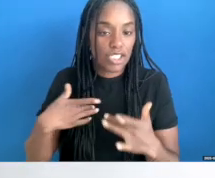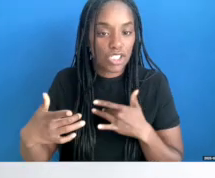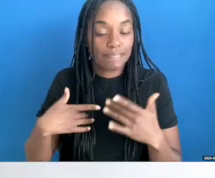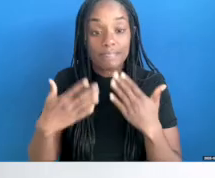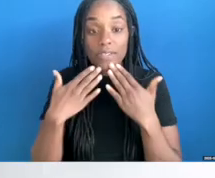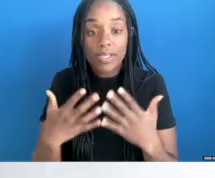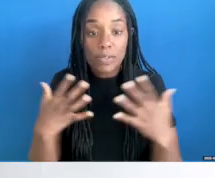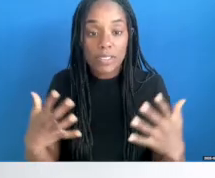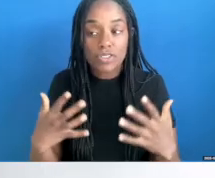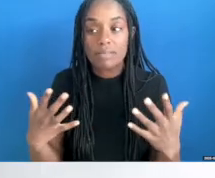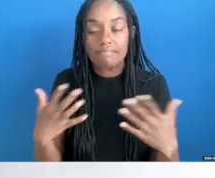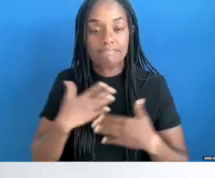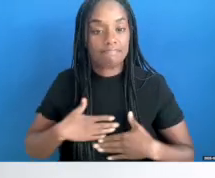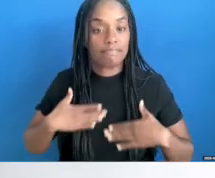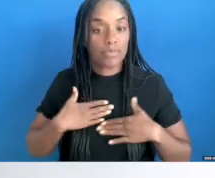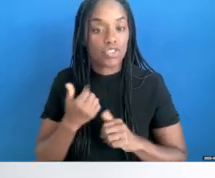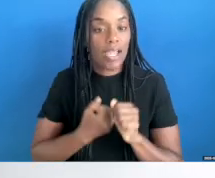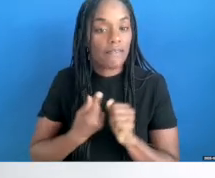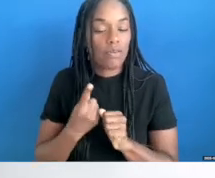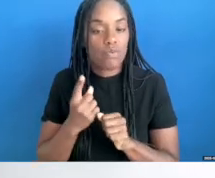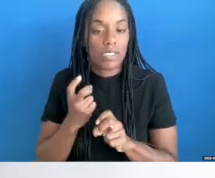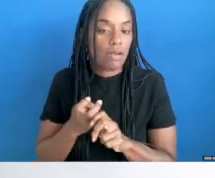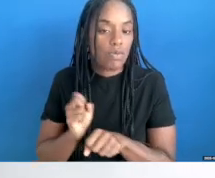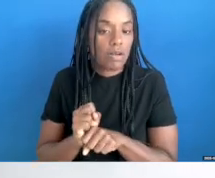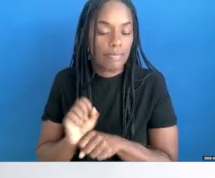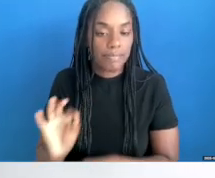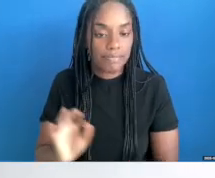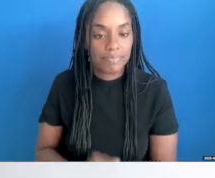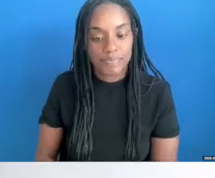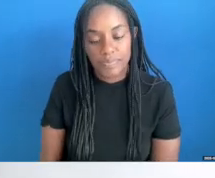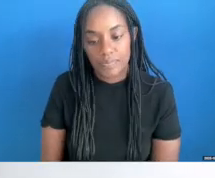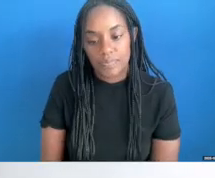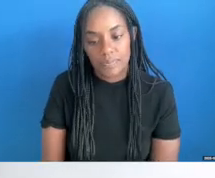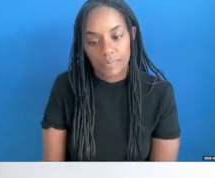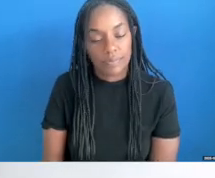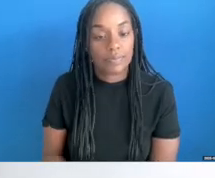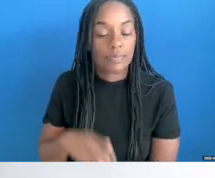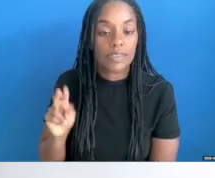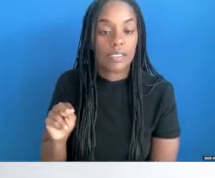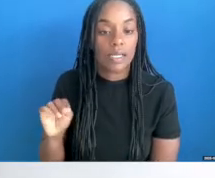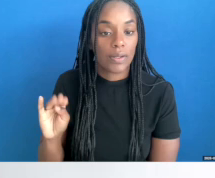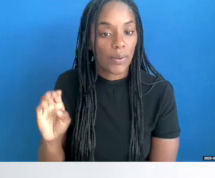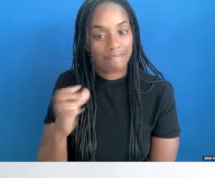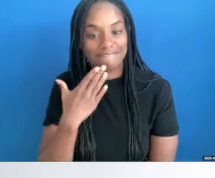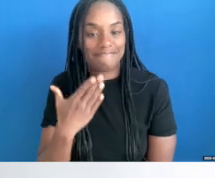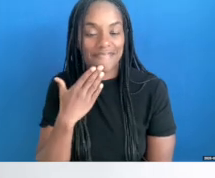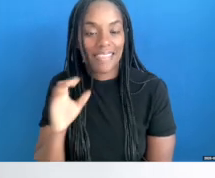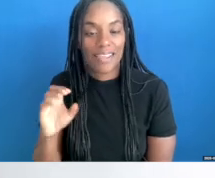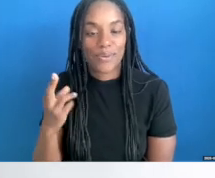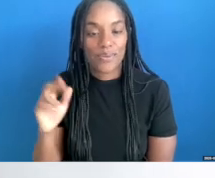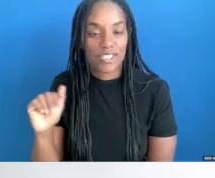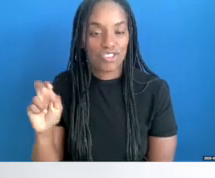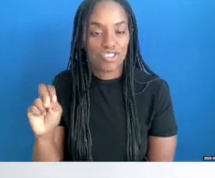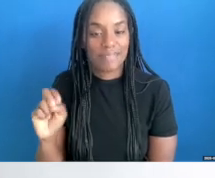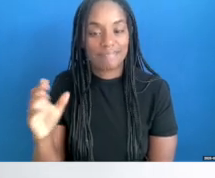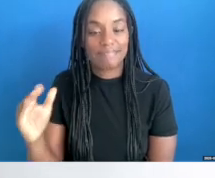much, and really appreciate everyone's hard work on this. All right, thanks, Christian. Next